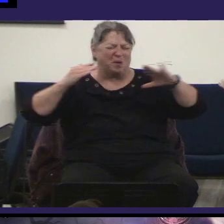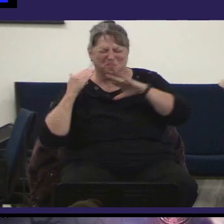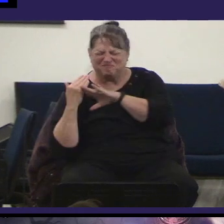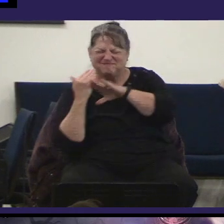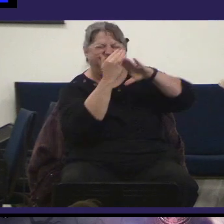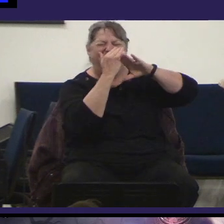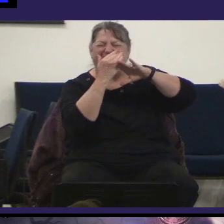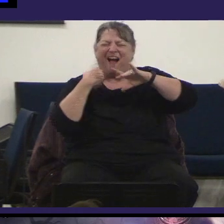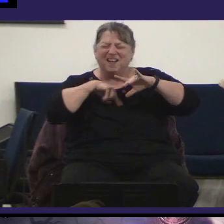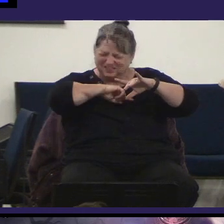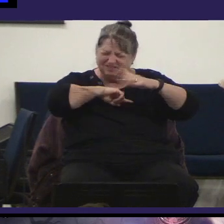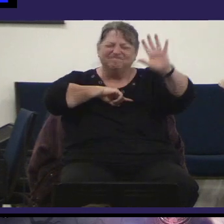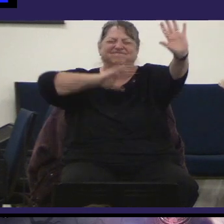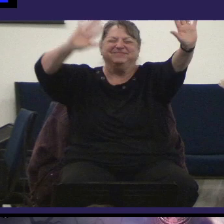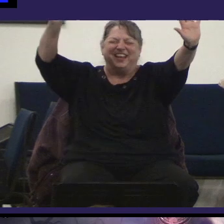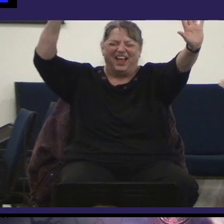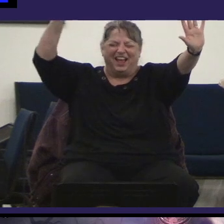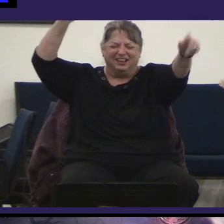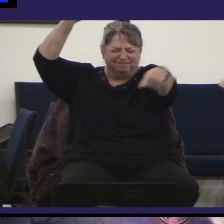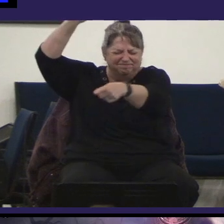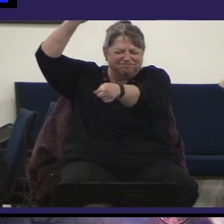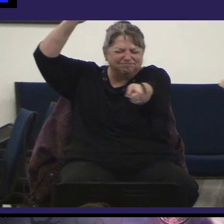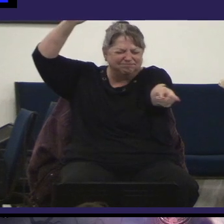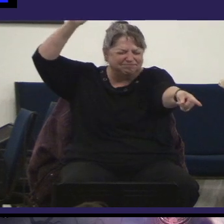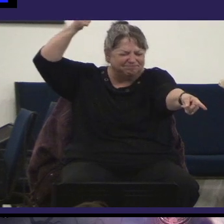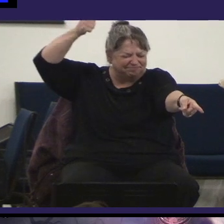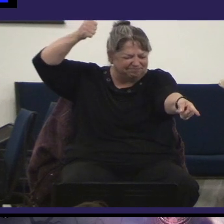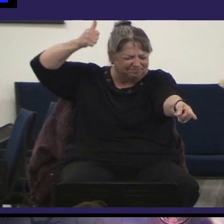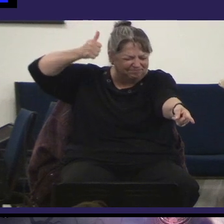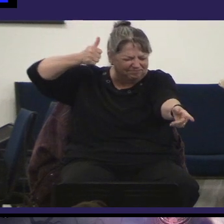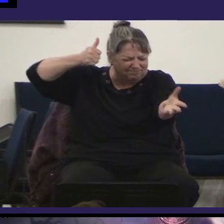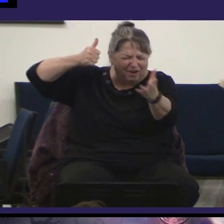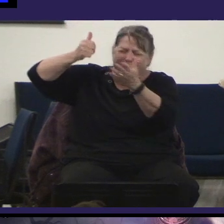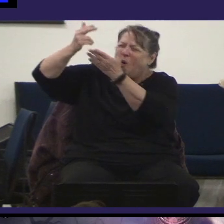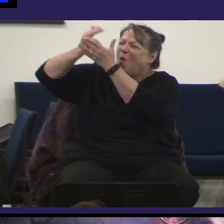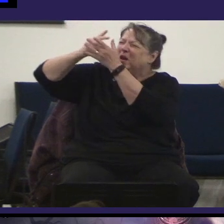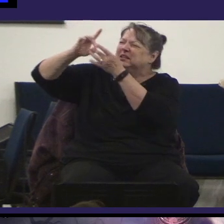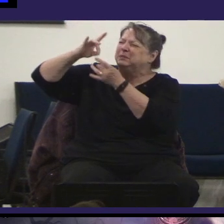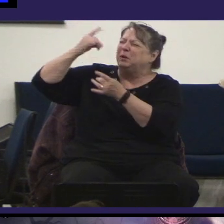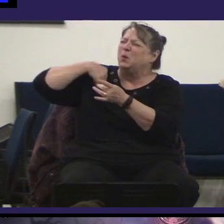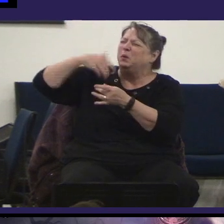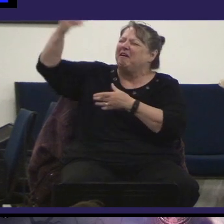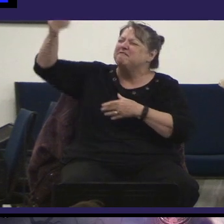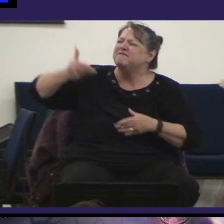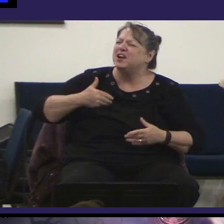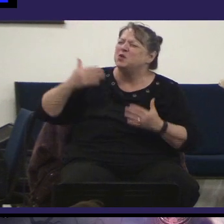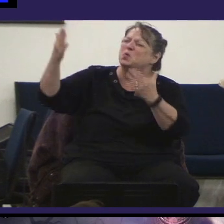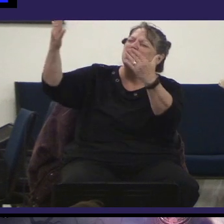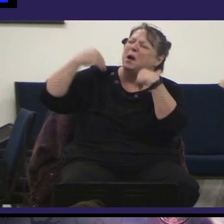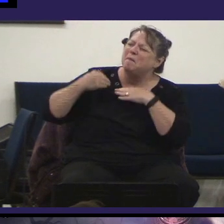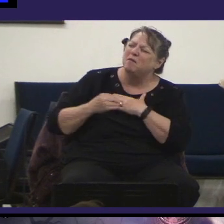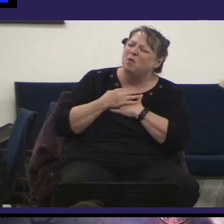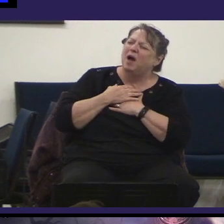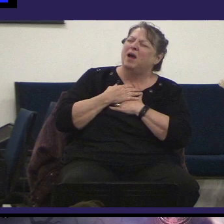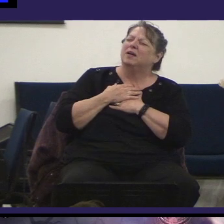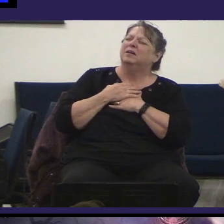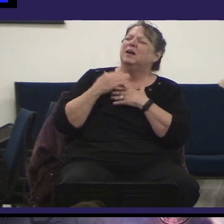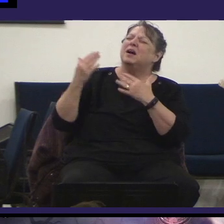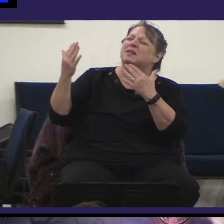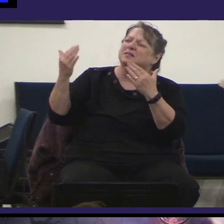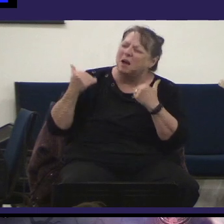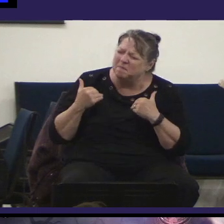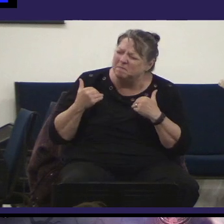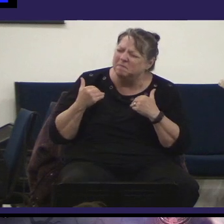seated in here today in the name of Jesus. And so, Holy Spirit, we invite you to have your way. We